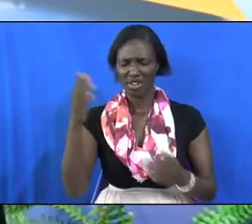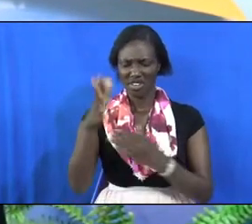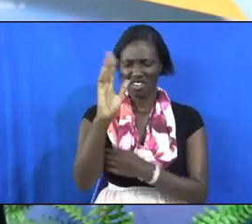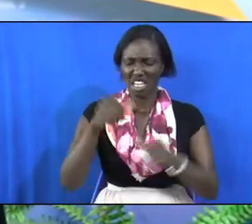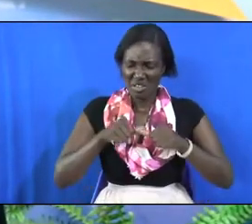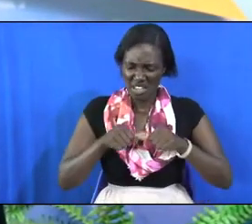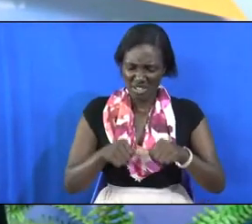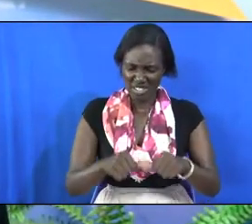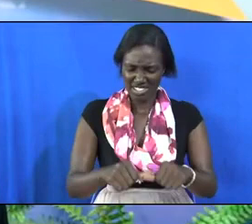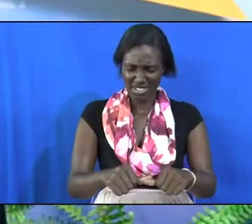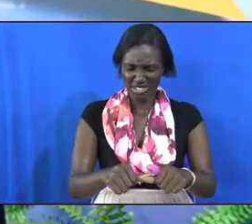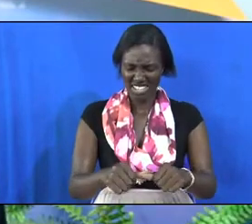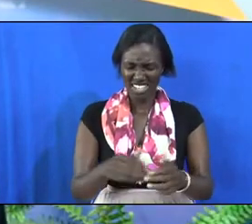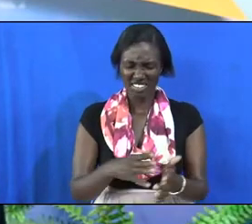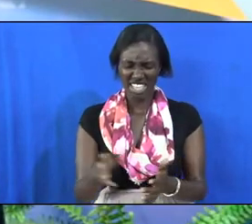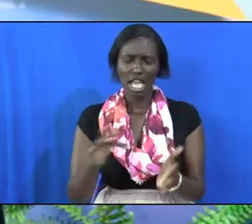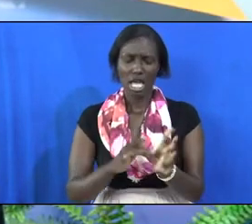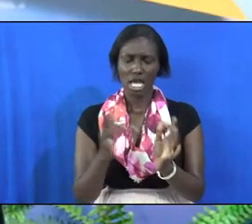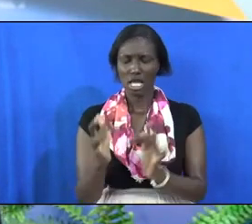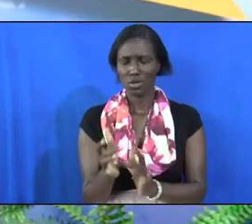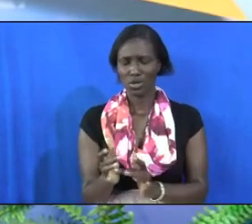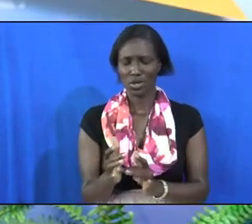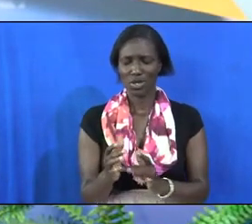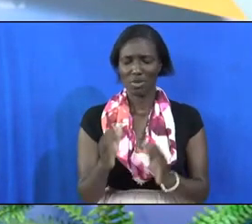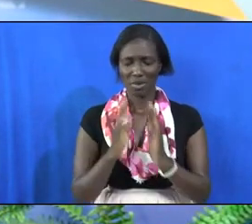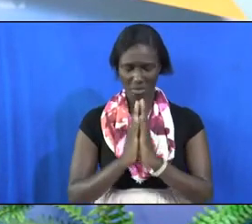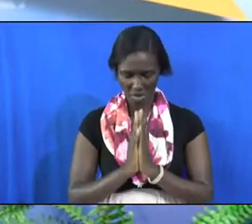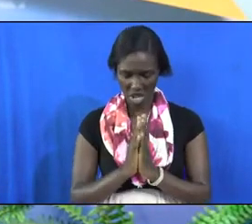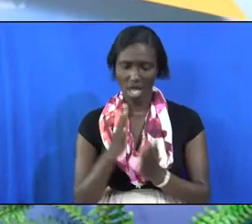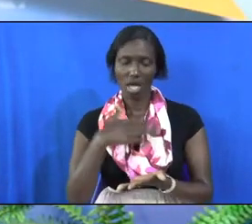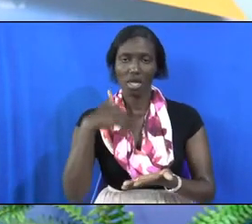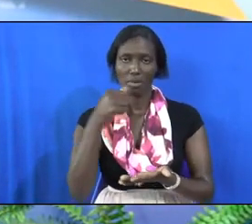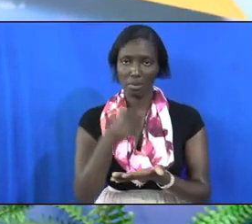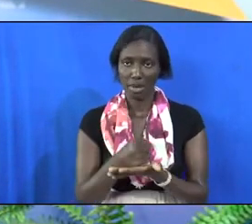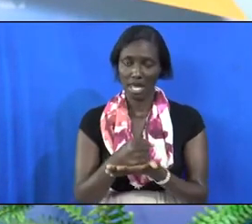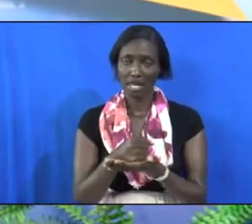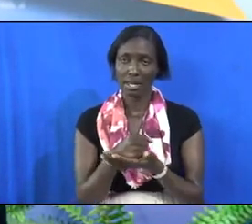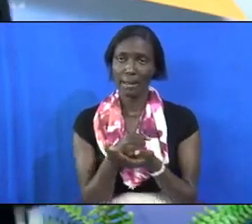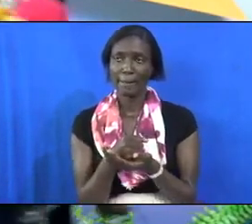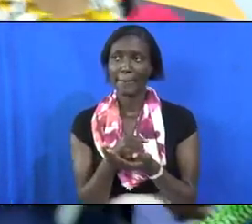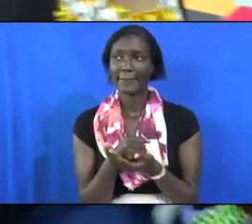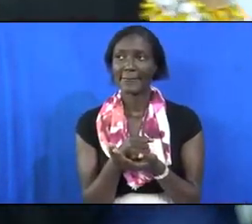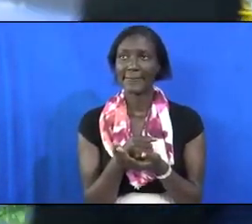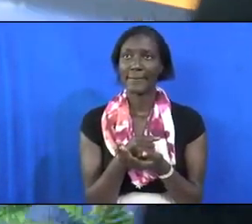may continue to believe in you. For in Jesus' name we do pray. Amen.